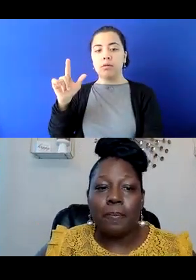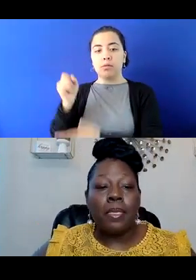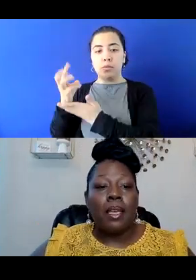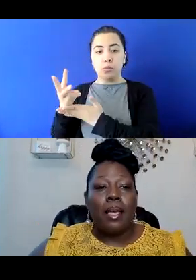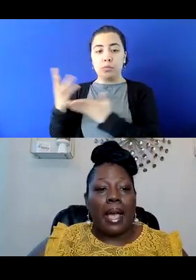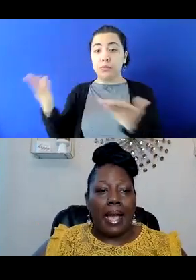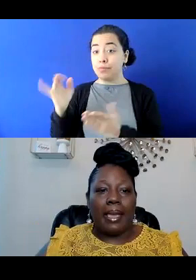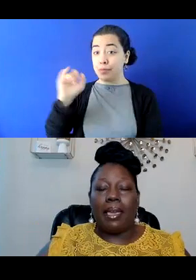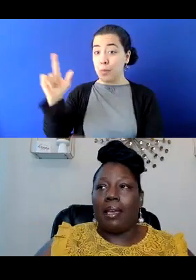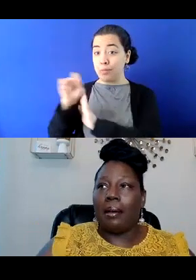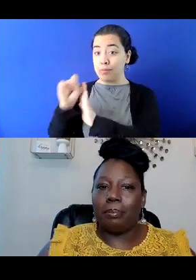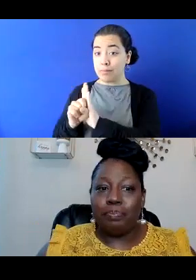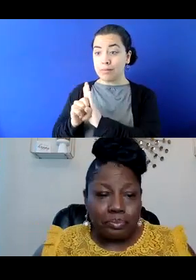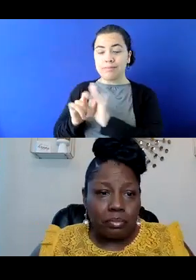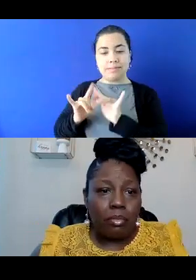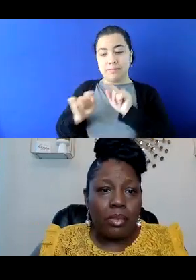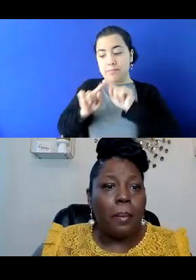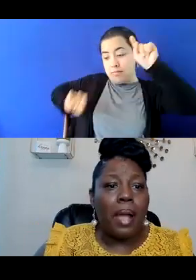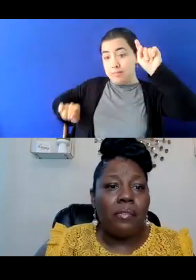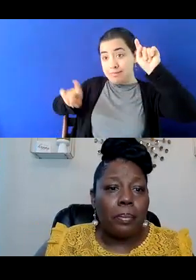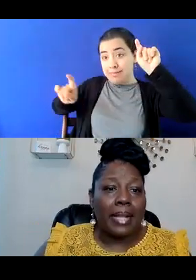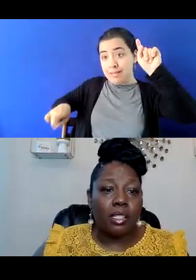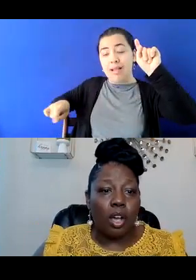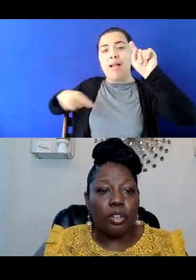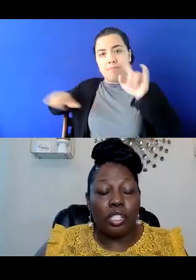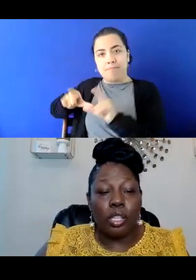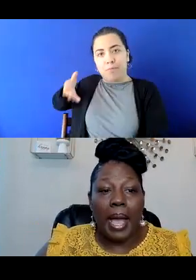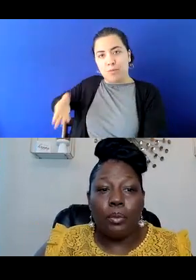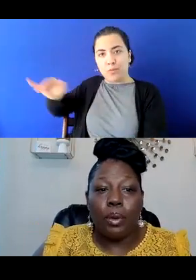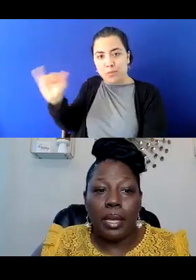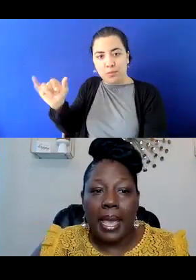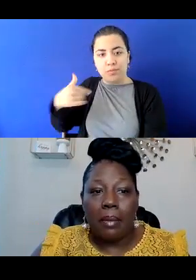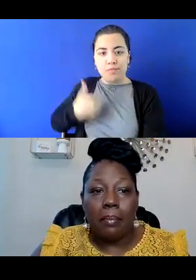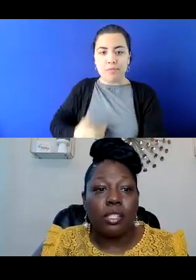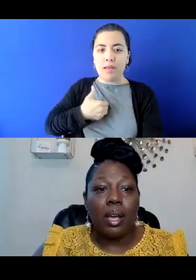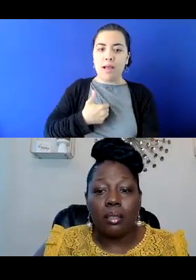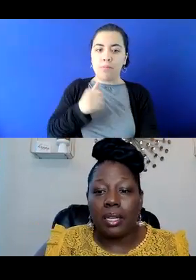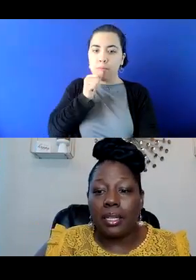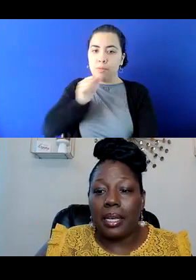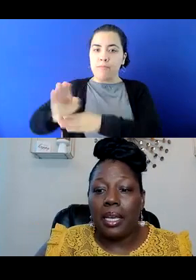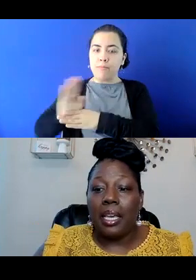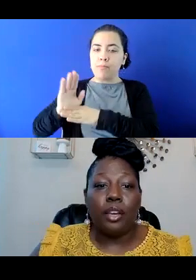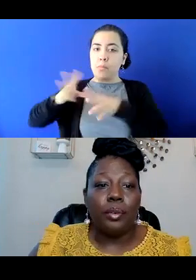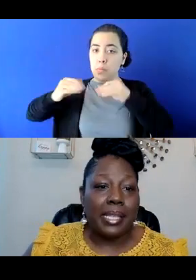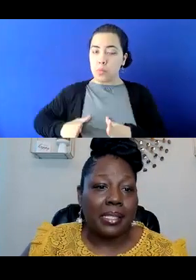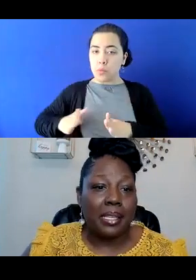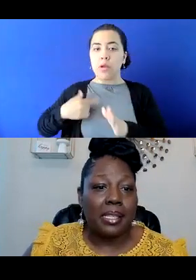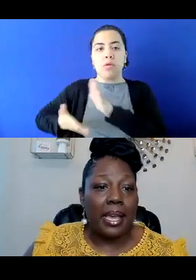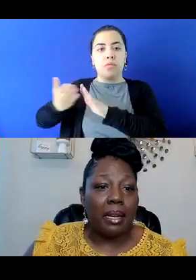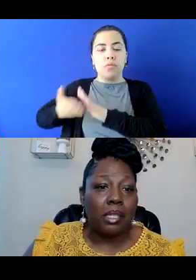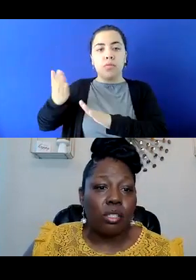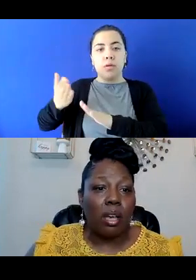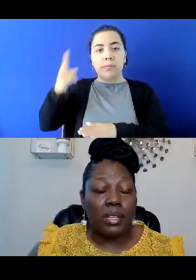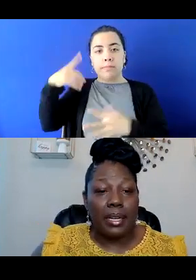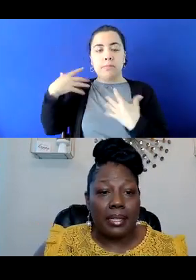Texas. I am a private practice owner, so I run a mental health clinic here in Texas